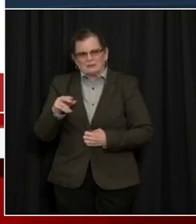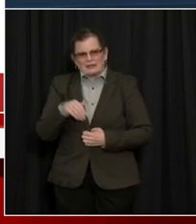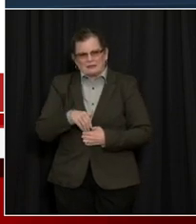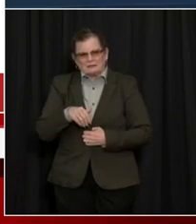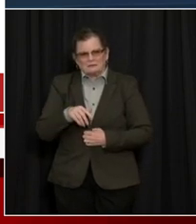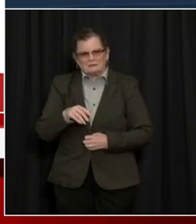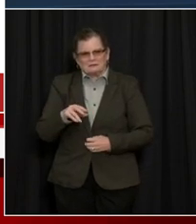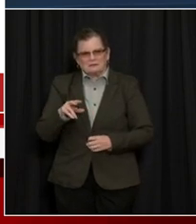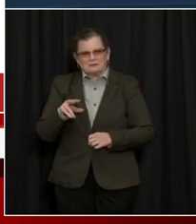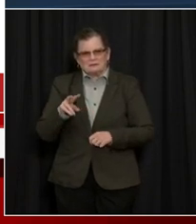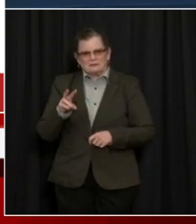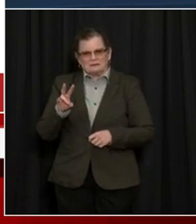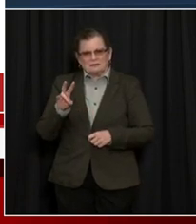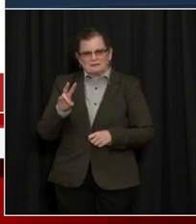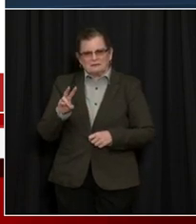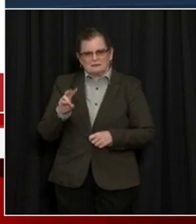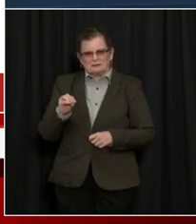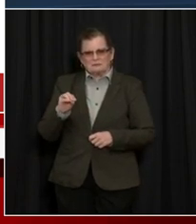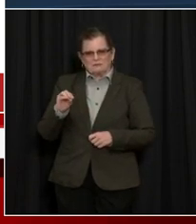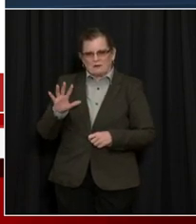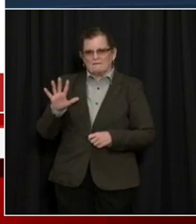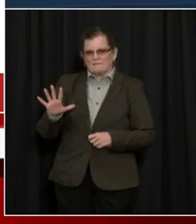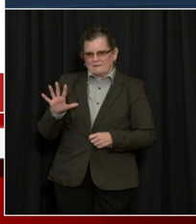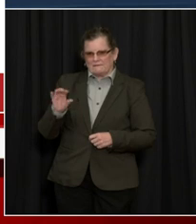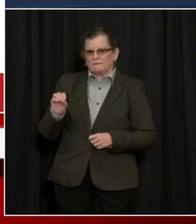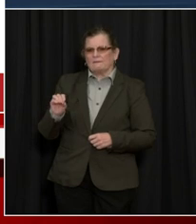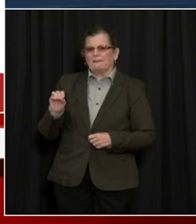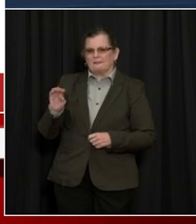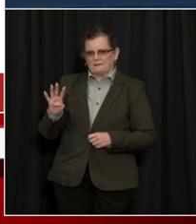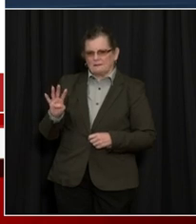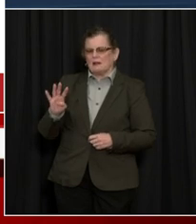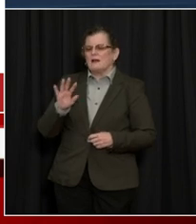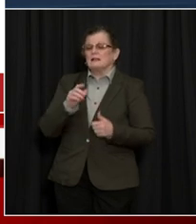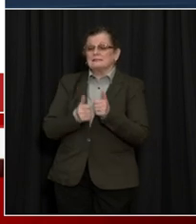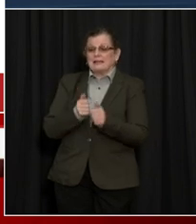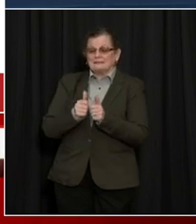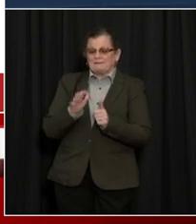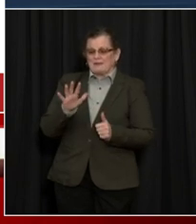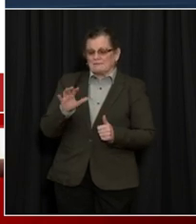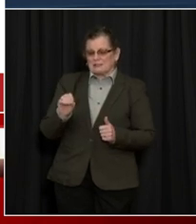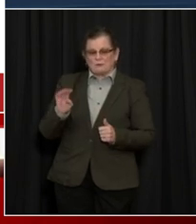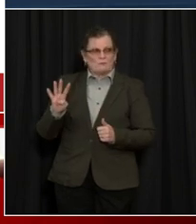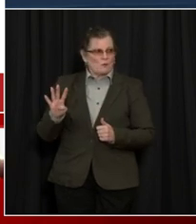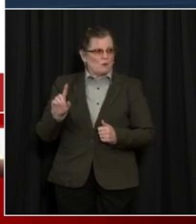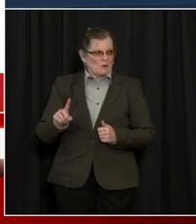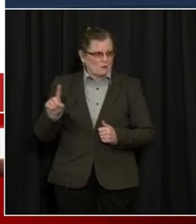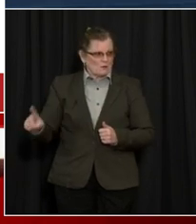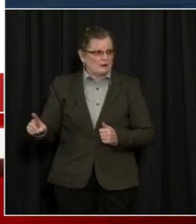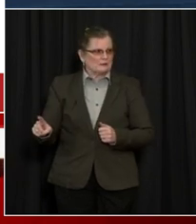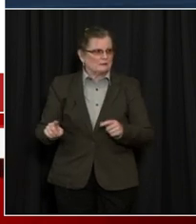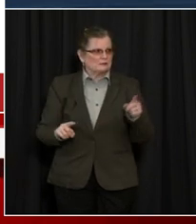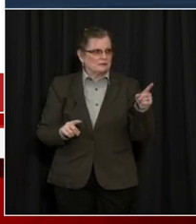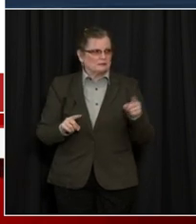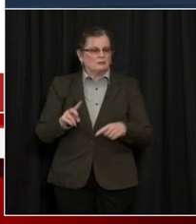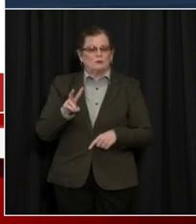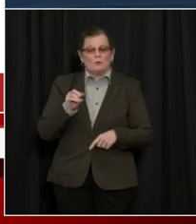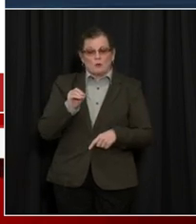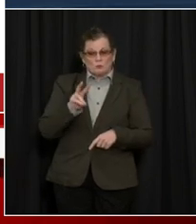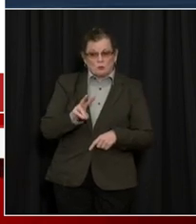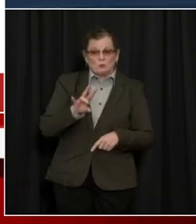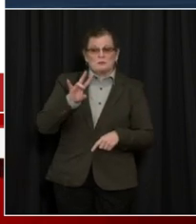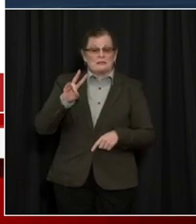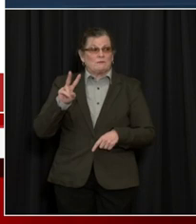50411. I will remind people that those calls and those text tips can remain anonymous if you so